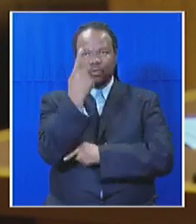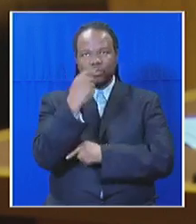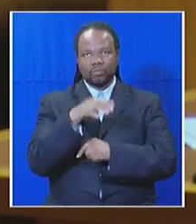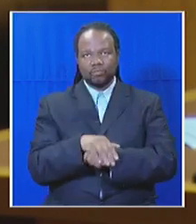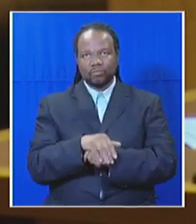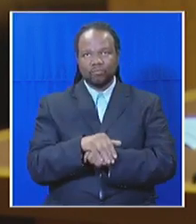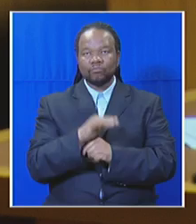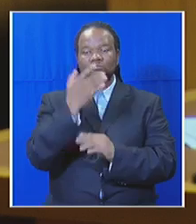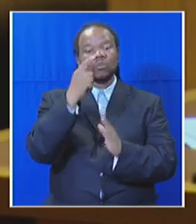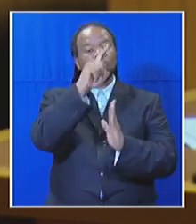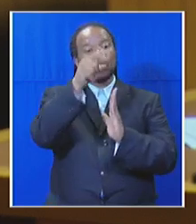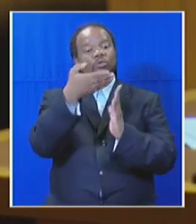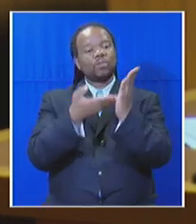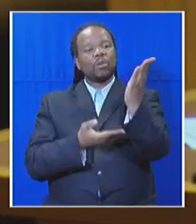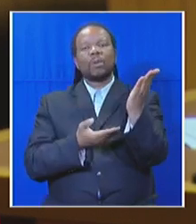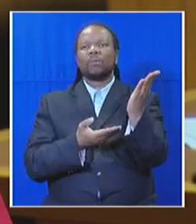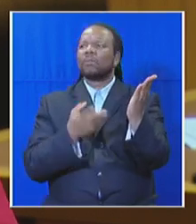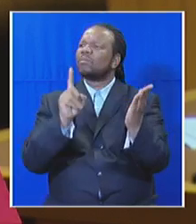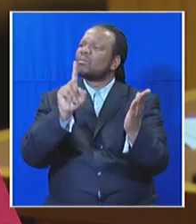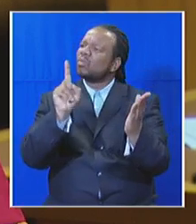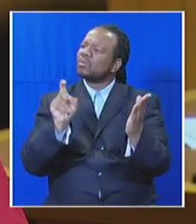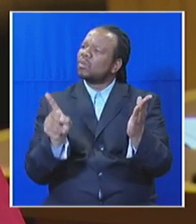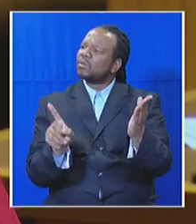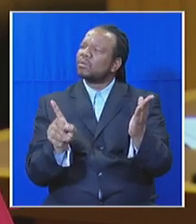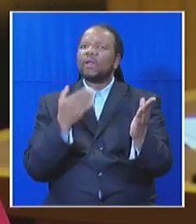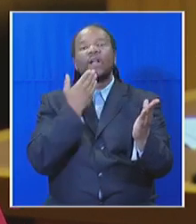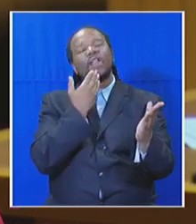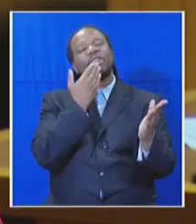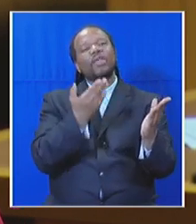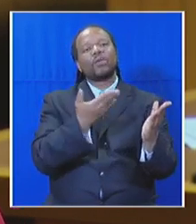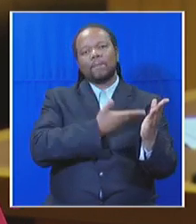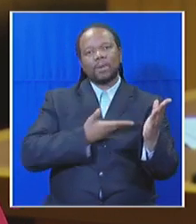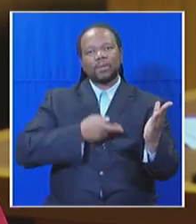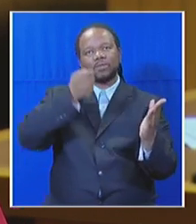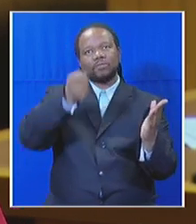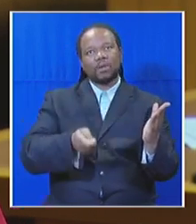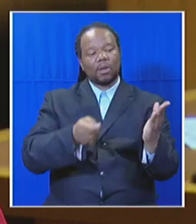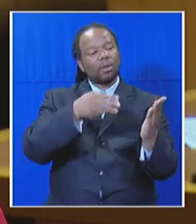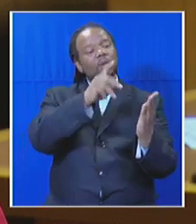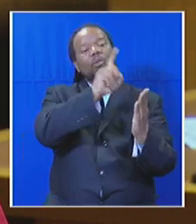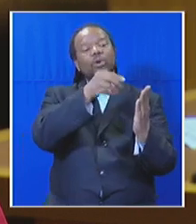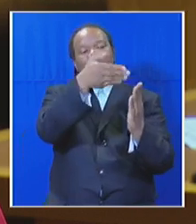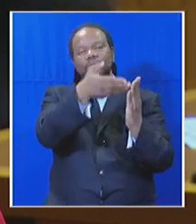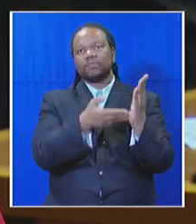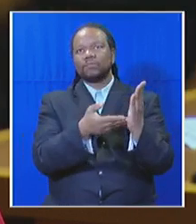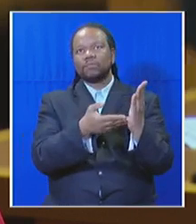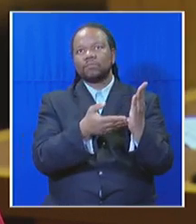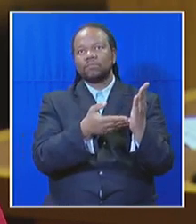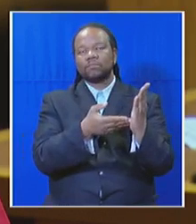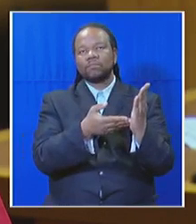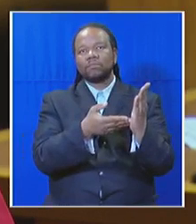On the question paper. What is the question for clarity? Thanks, Madam Speaker. When you look at a question paper, you will recognize